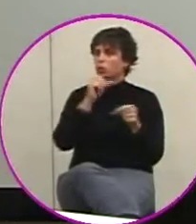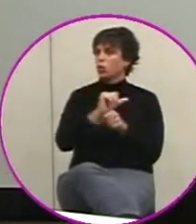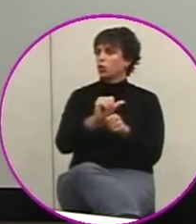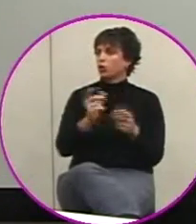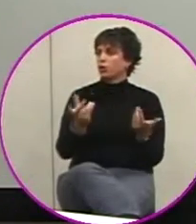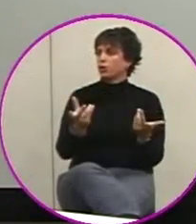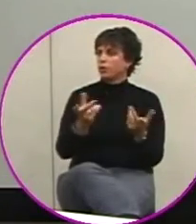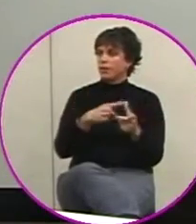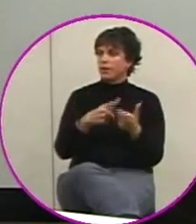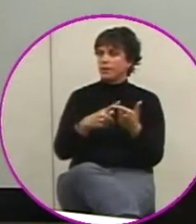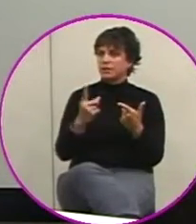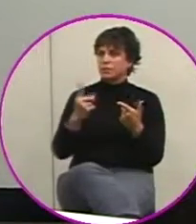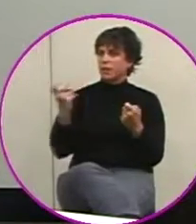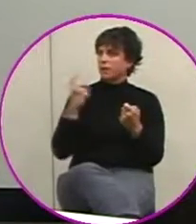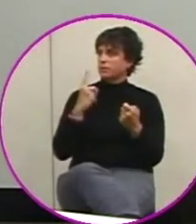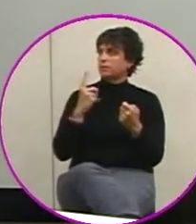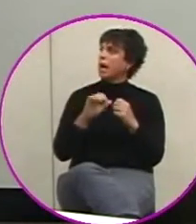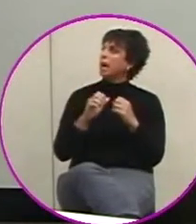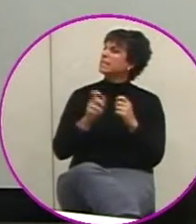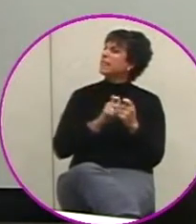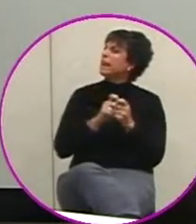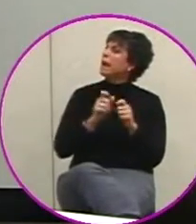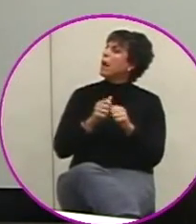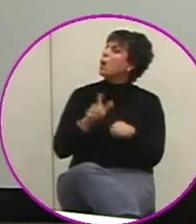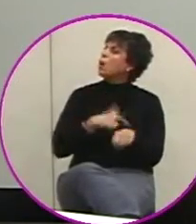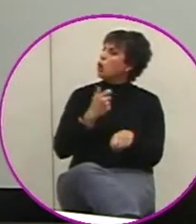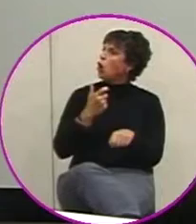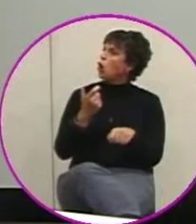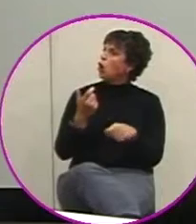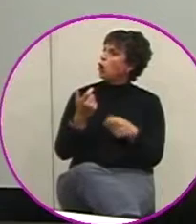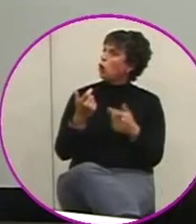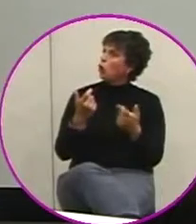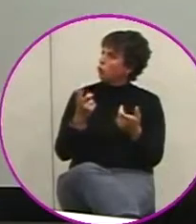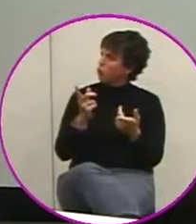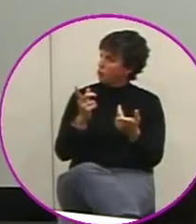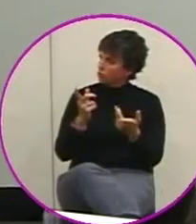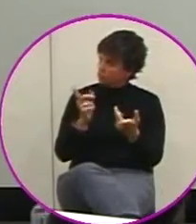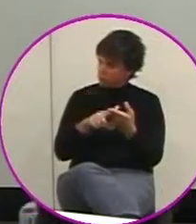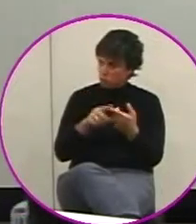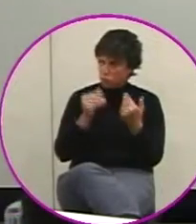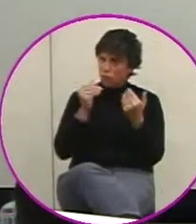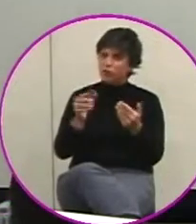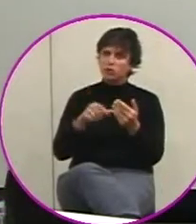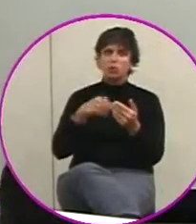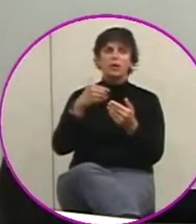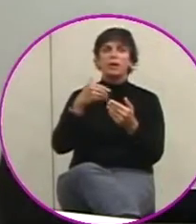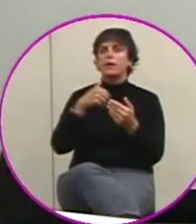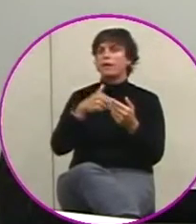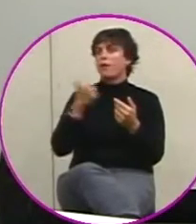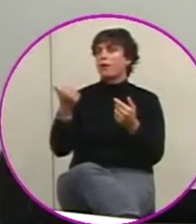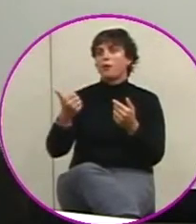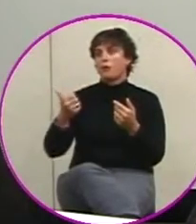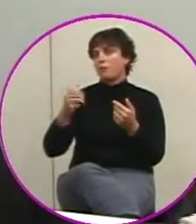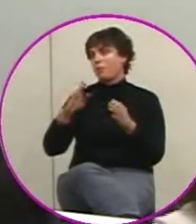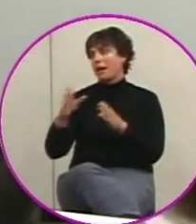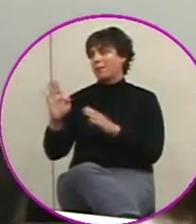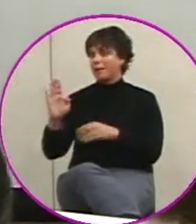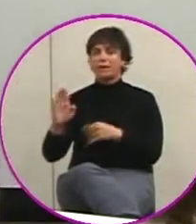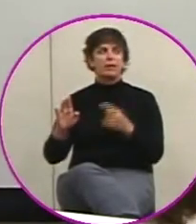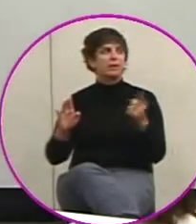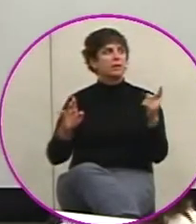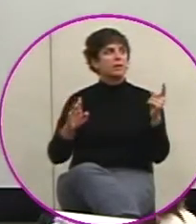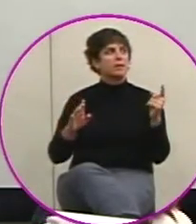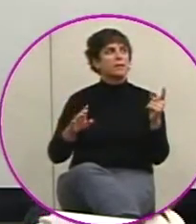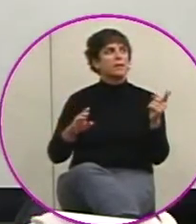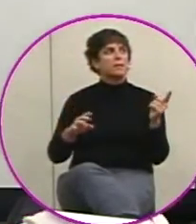And, then we're asked, well, exactly how long before we move to something else? So And the answer is